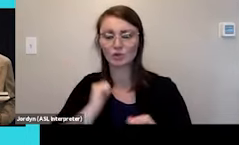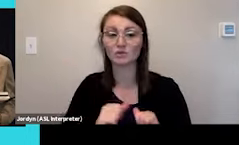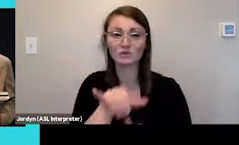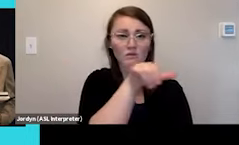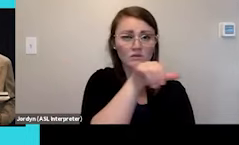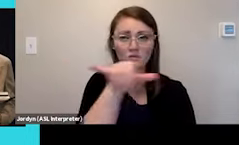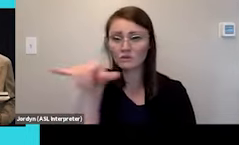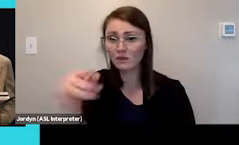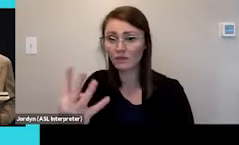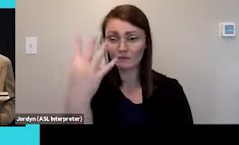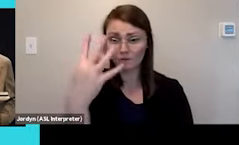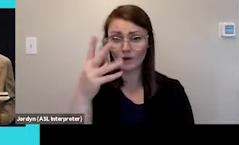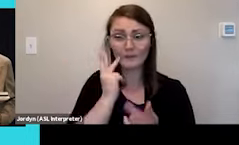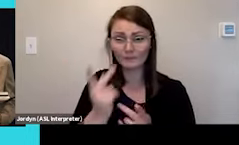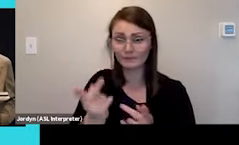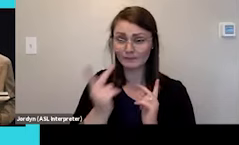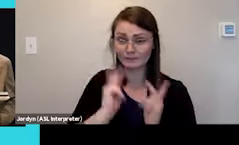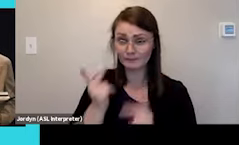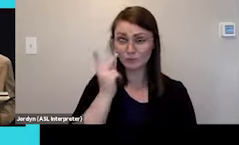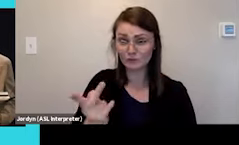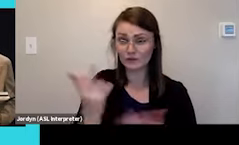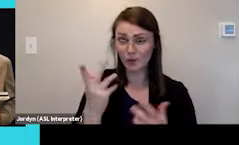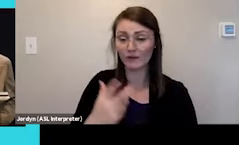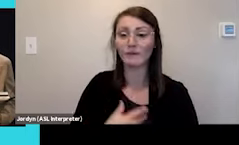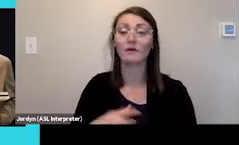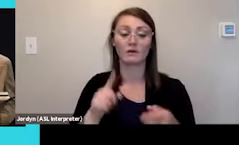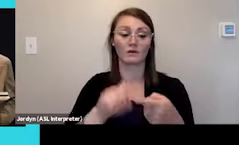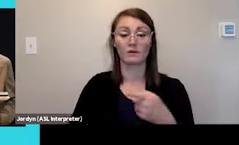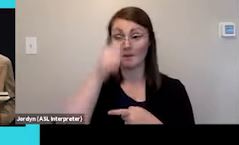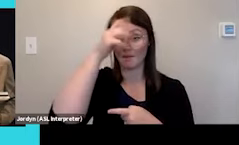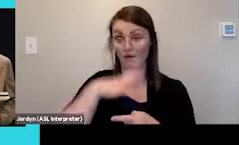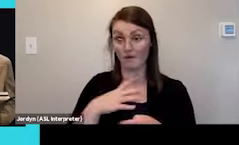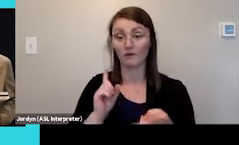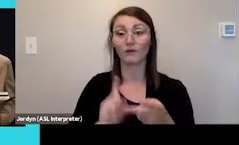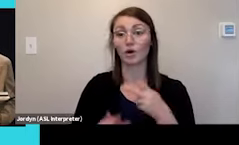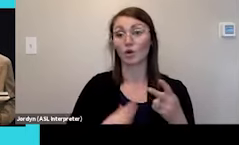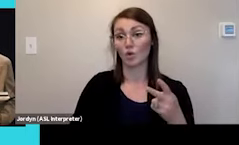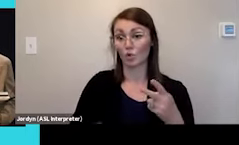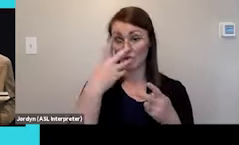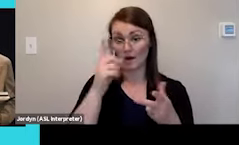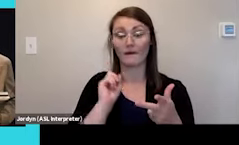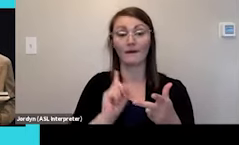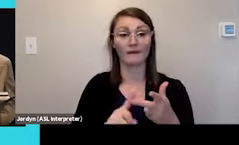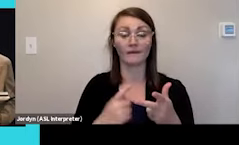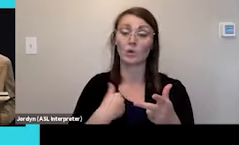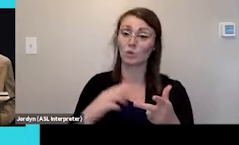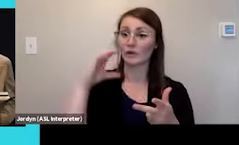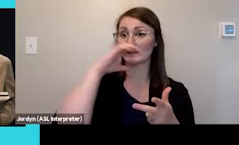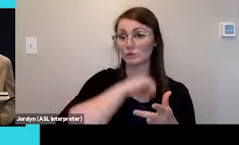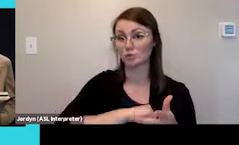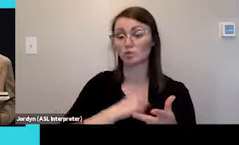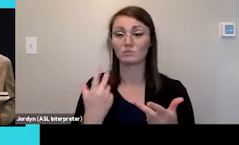that they are all men, they are all white, assumed to be hetero oftentimes,